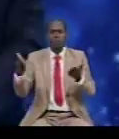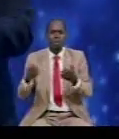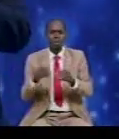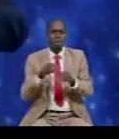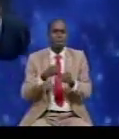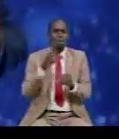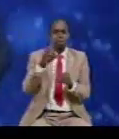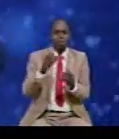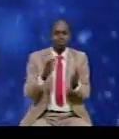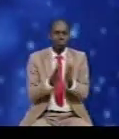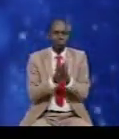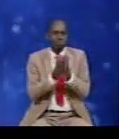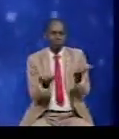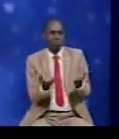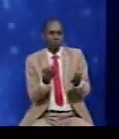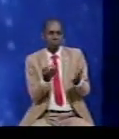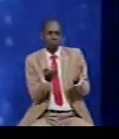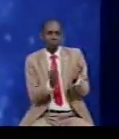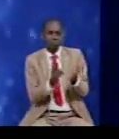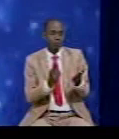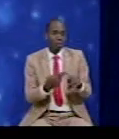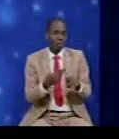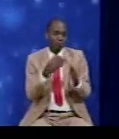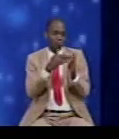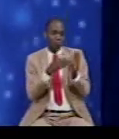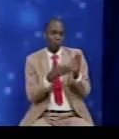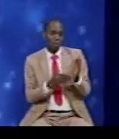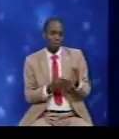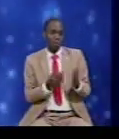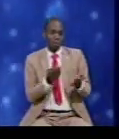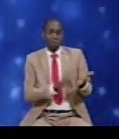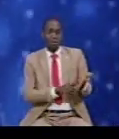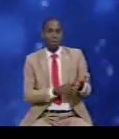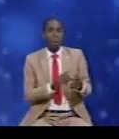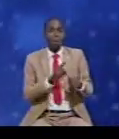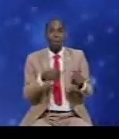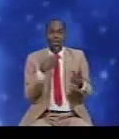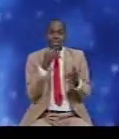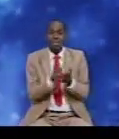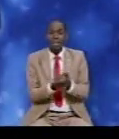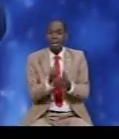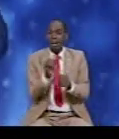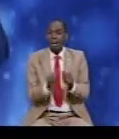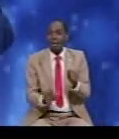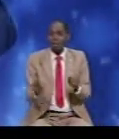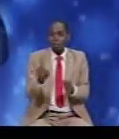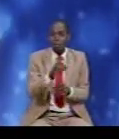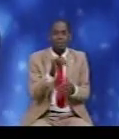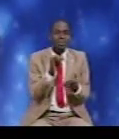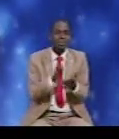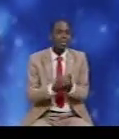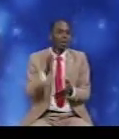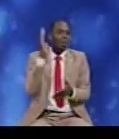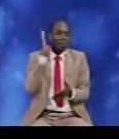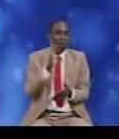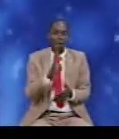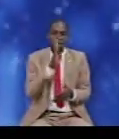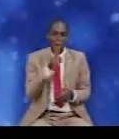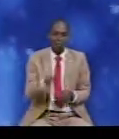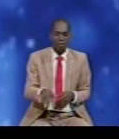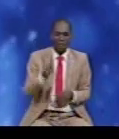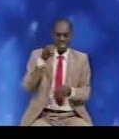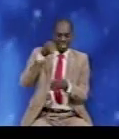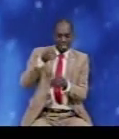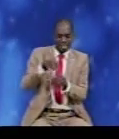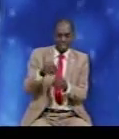or the other. But it says, everyone that shall be found written in the